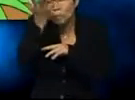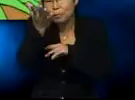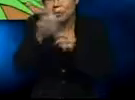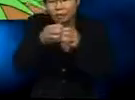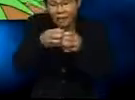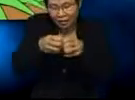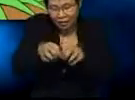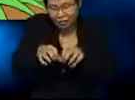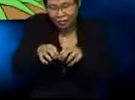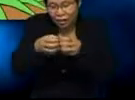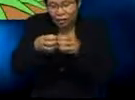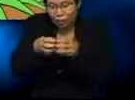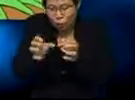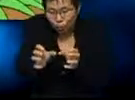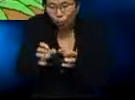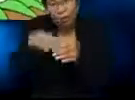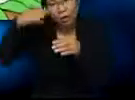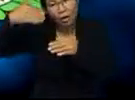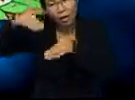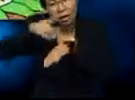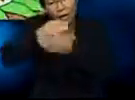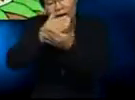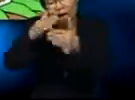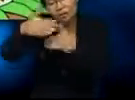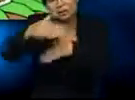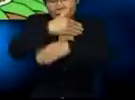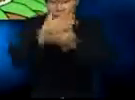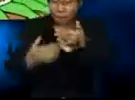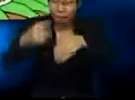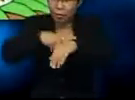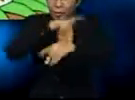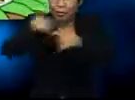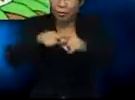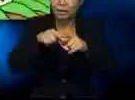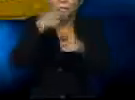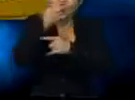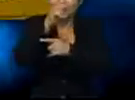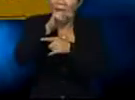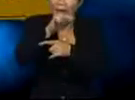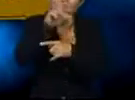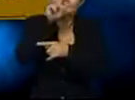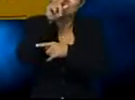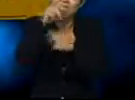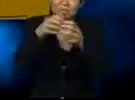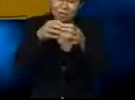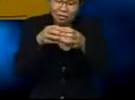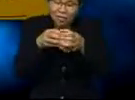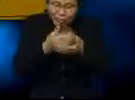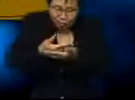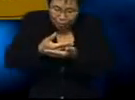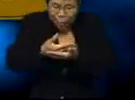eggs hatch after some time. When a hen's eggs hatch, little chicks come